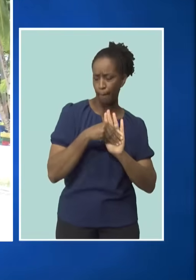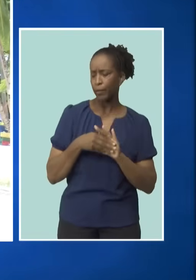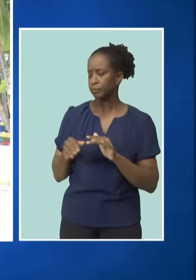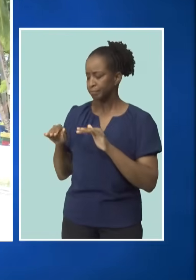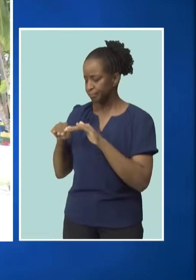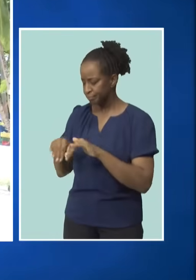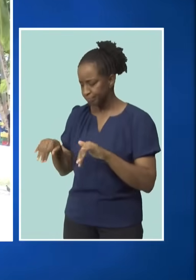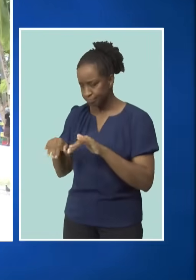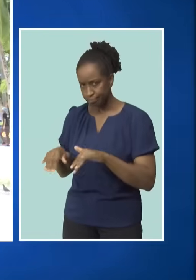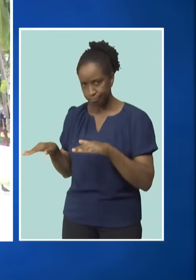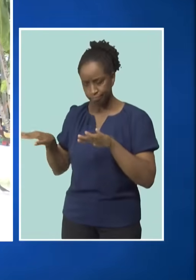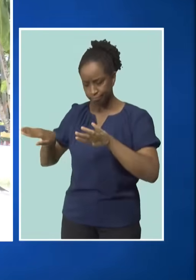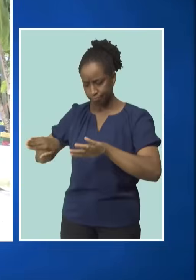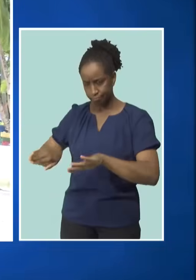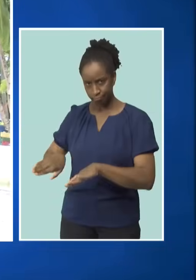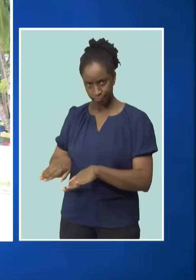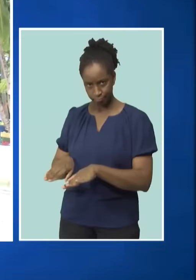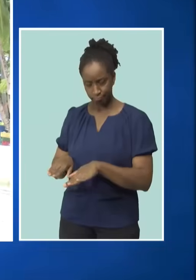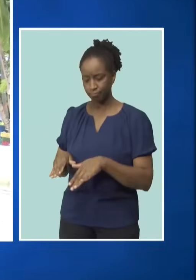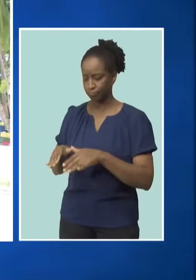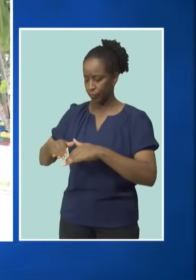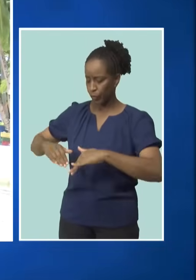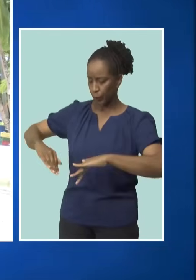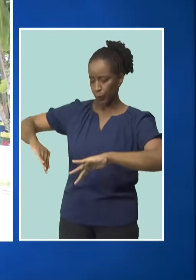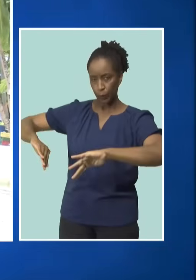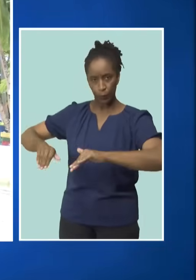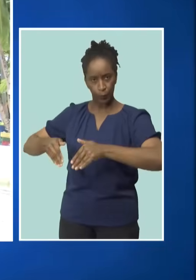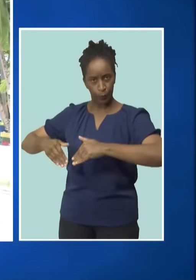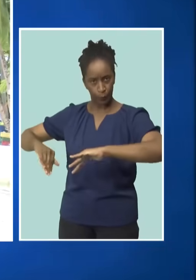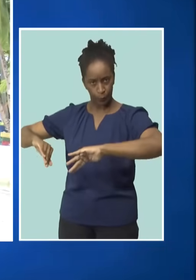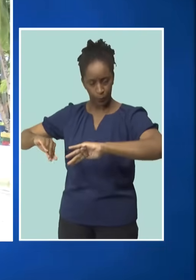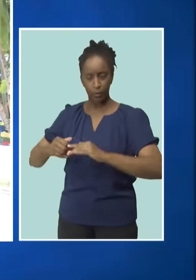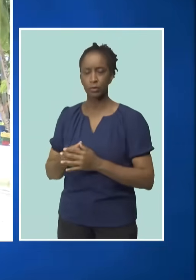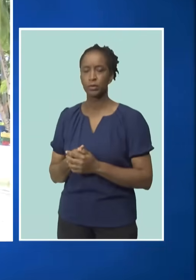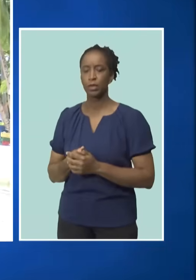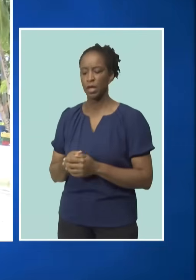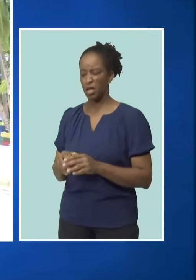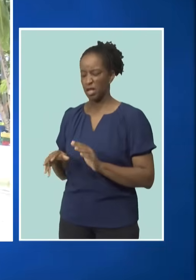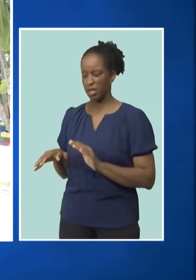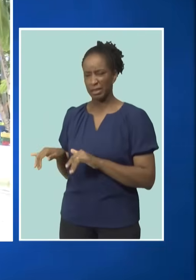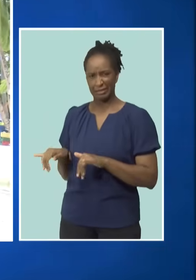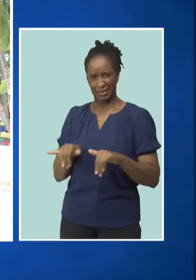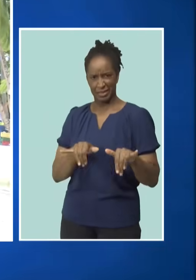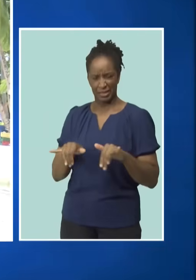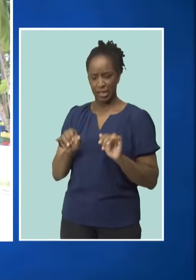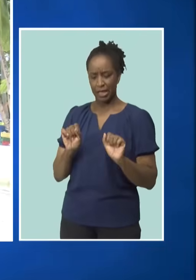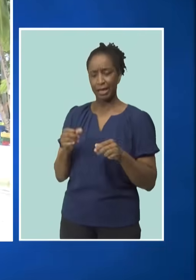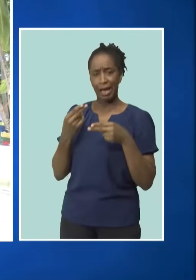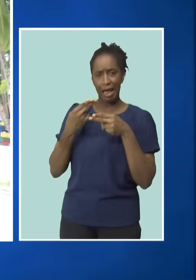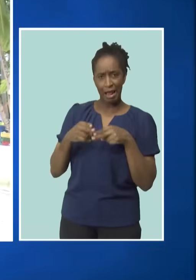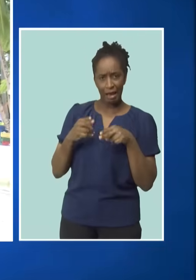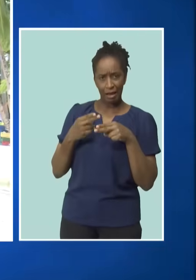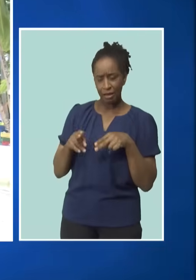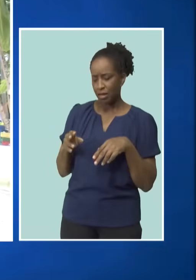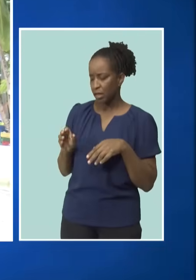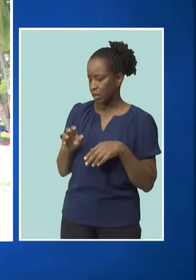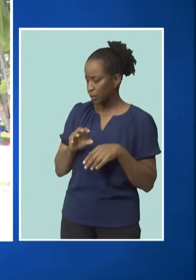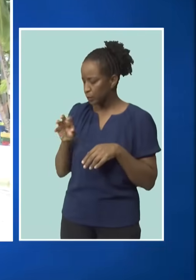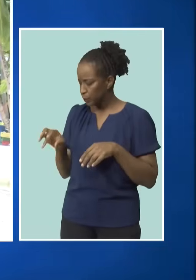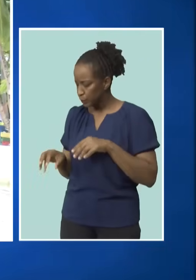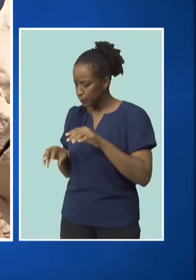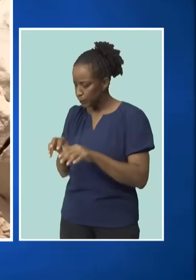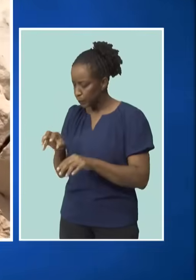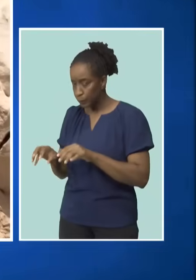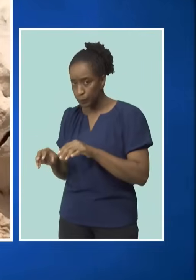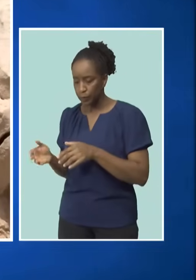approximately, and we would shape the egg chamber in such a way where the eggs sit comfortably, and then we'd cover the eggs